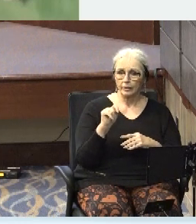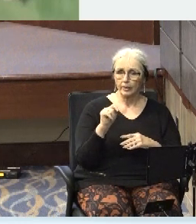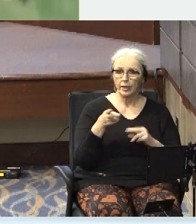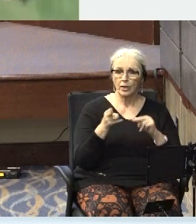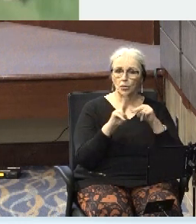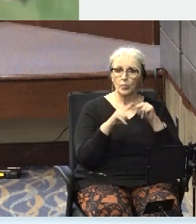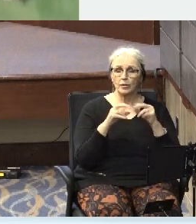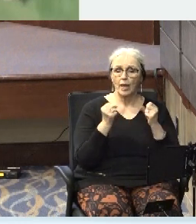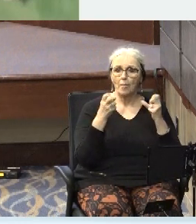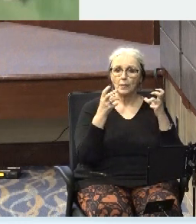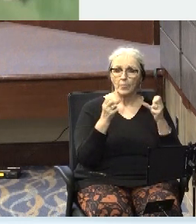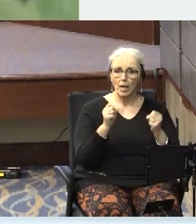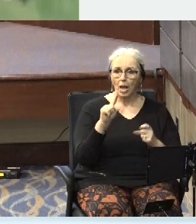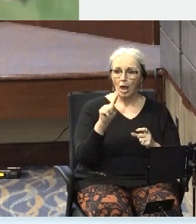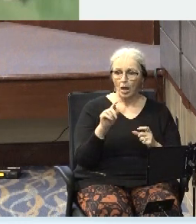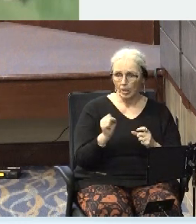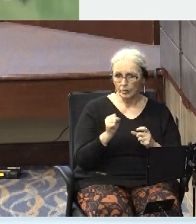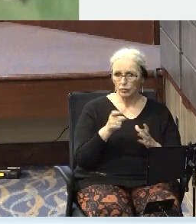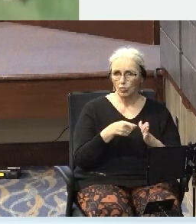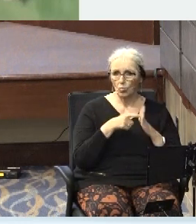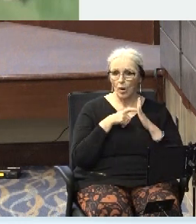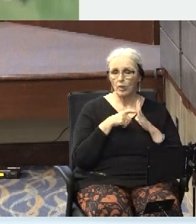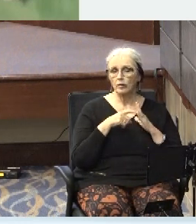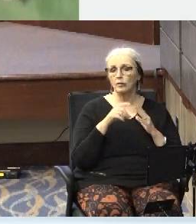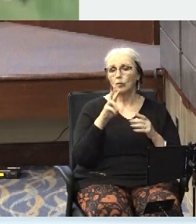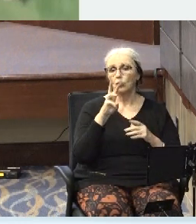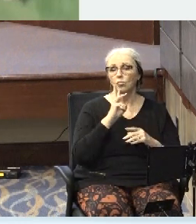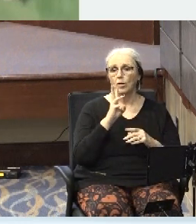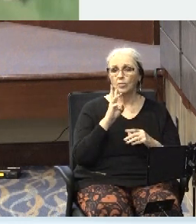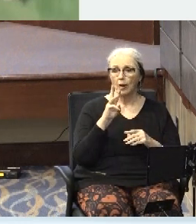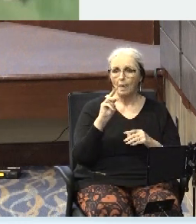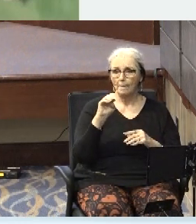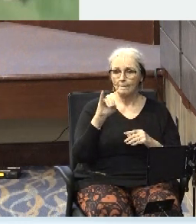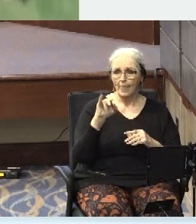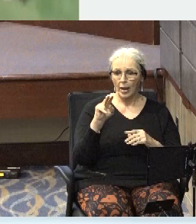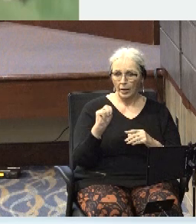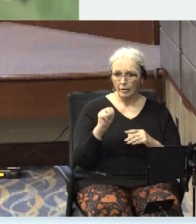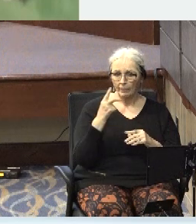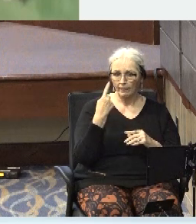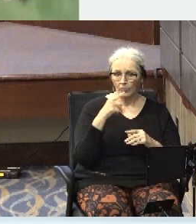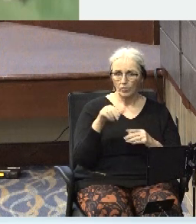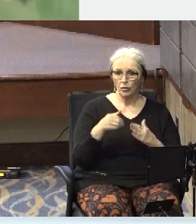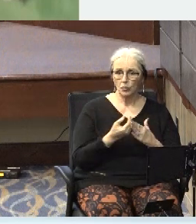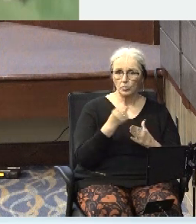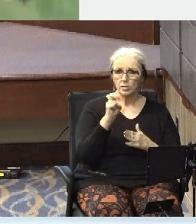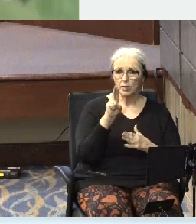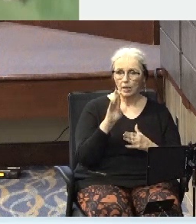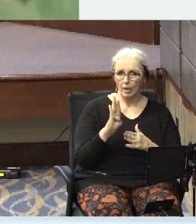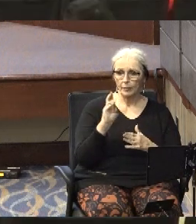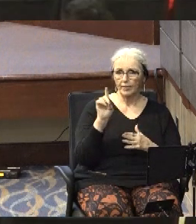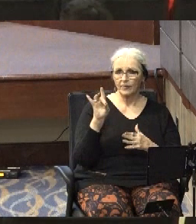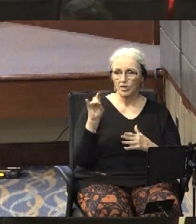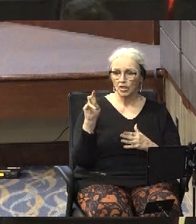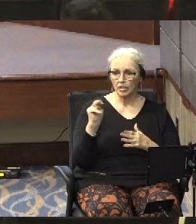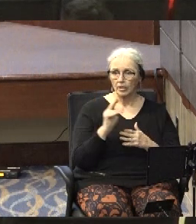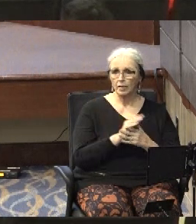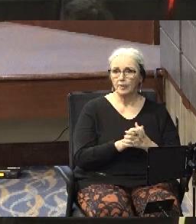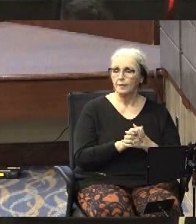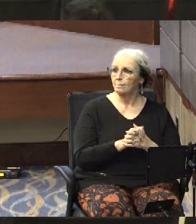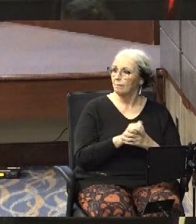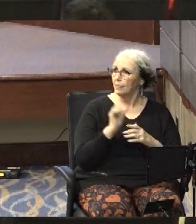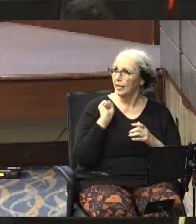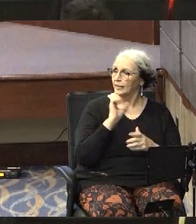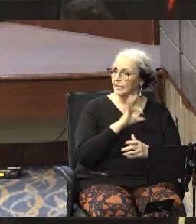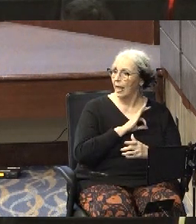lots will require the extension of the water main to serve the new subdivision. All right. Any questions for